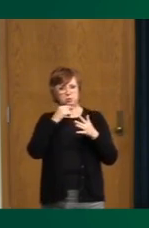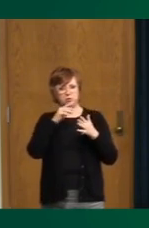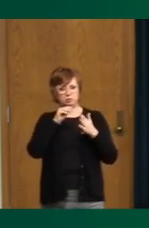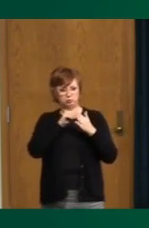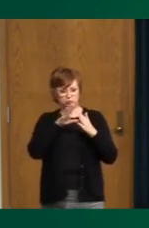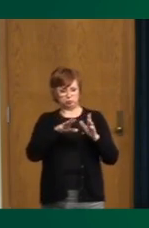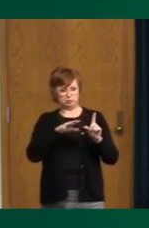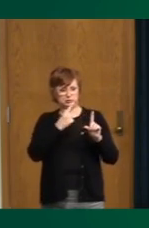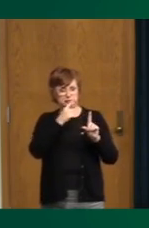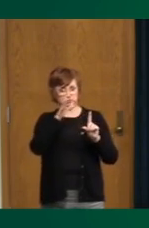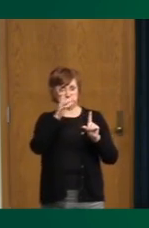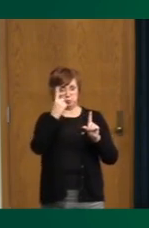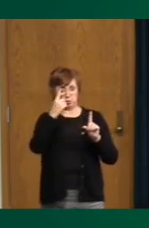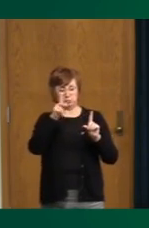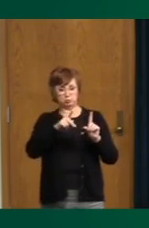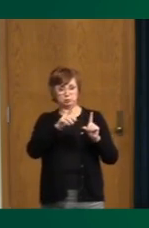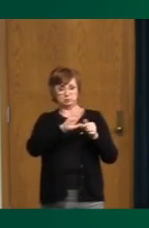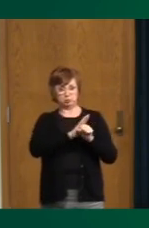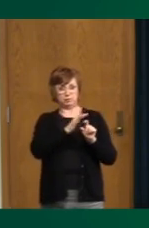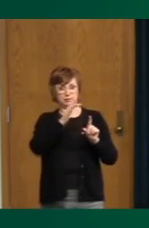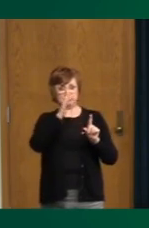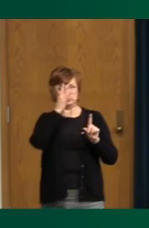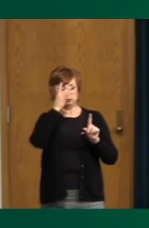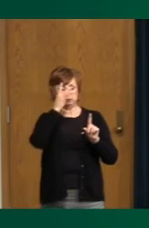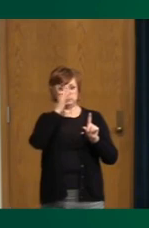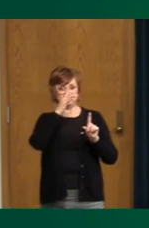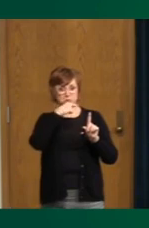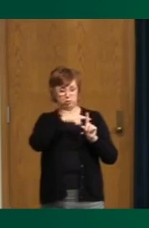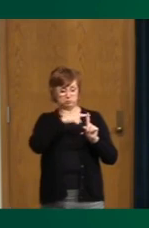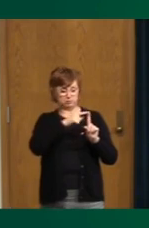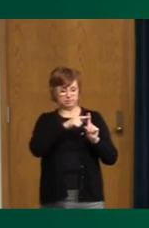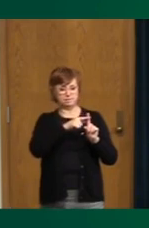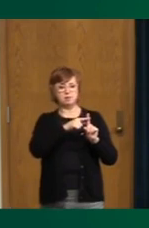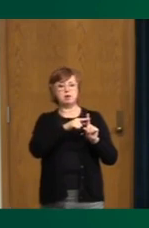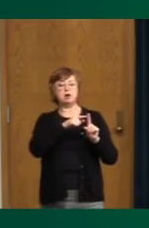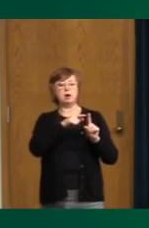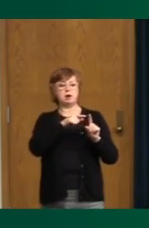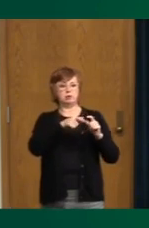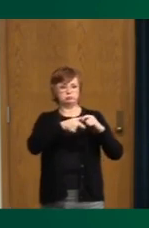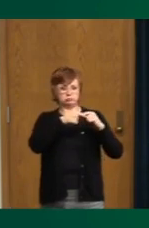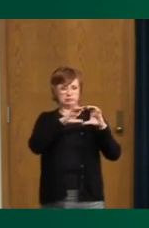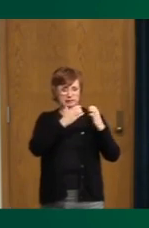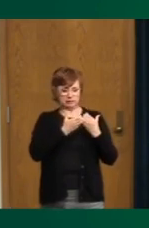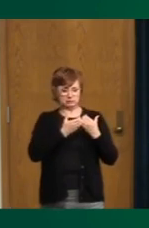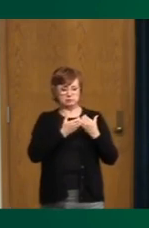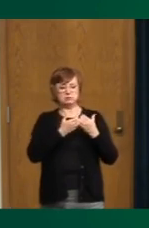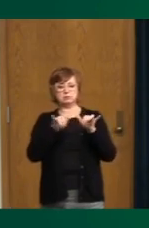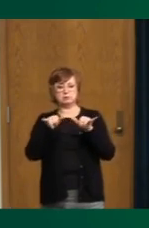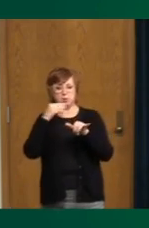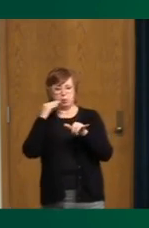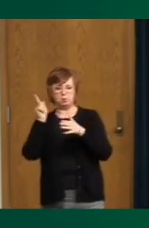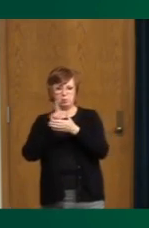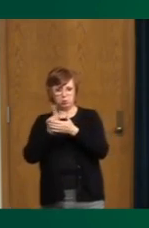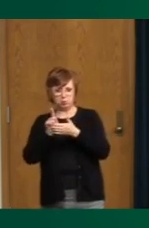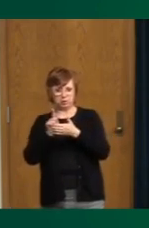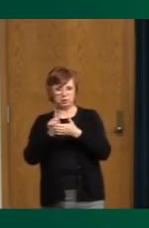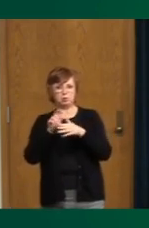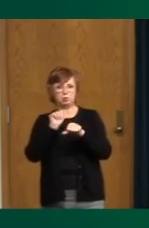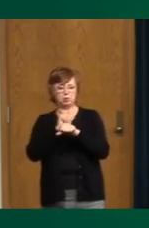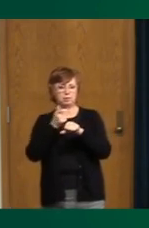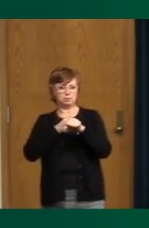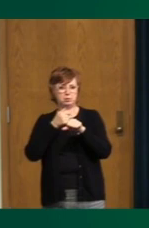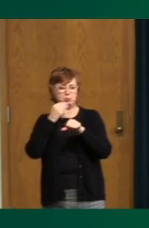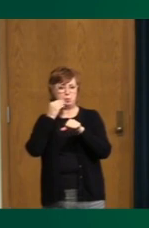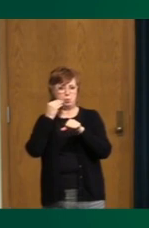options that are available as well. All of this is supported by the funding, the joint